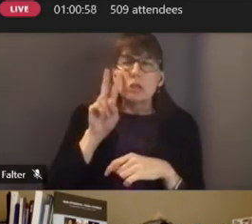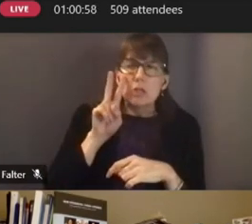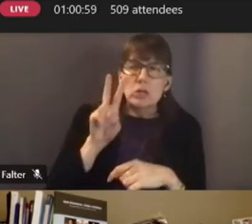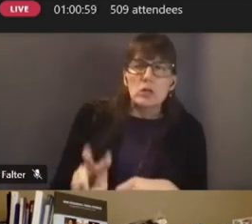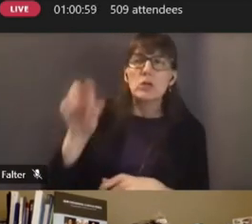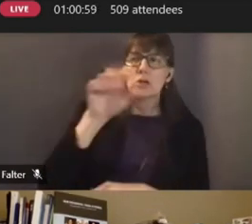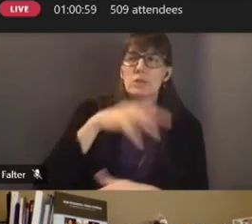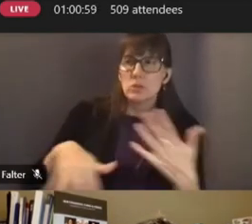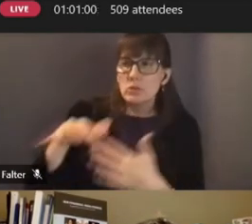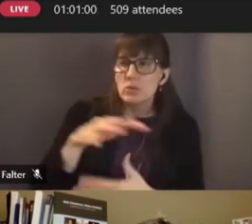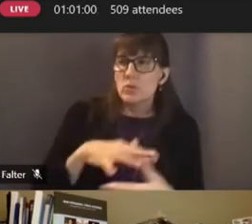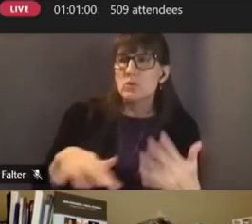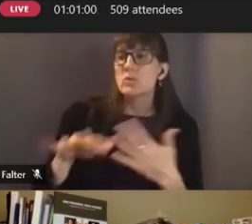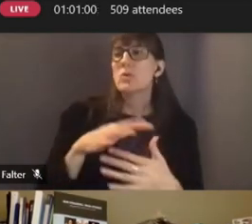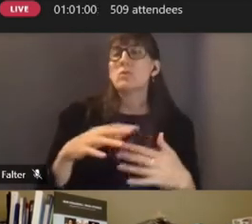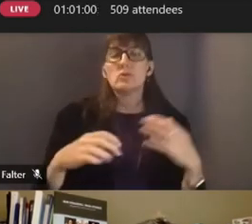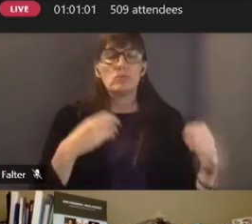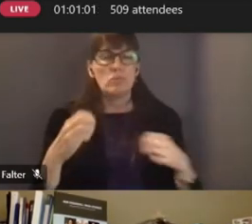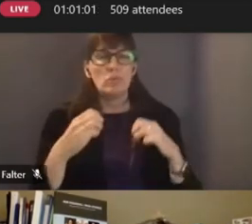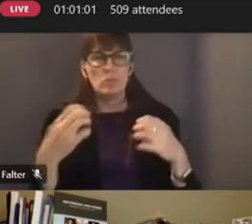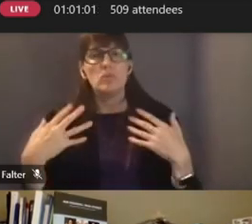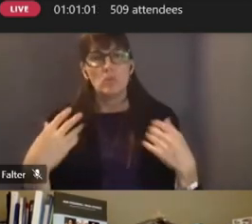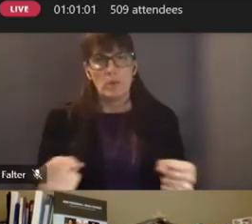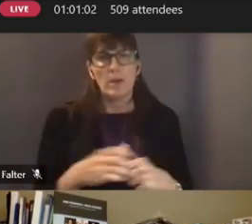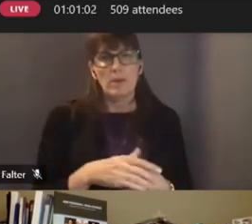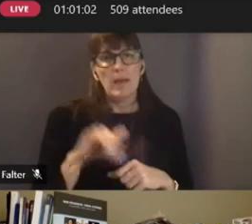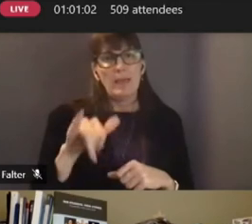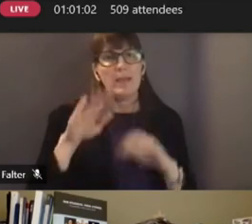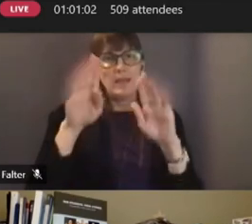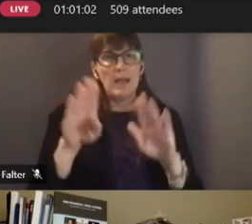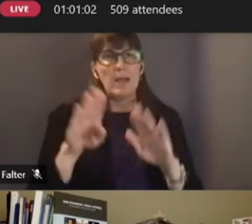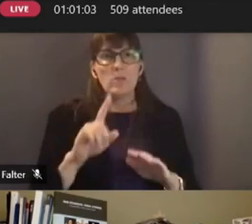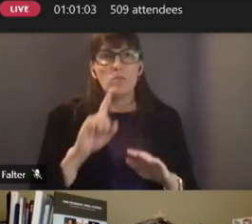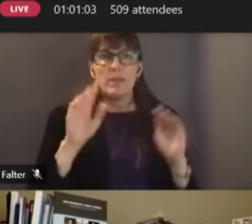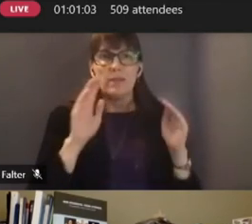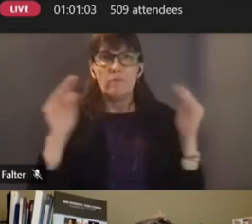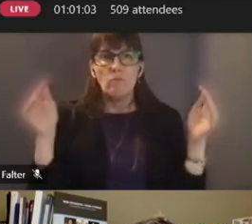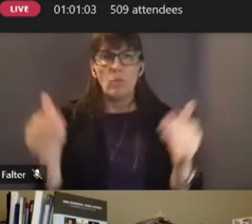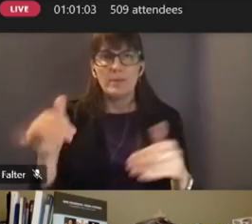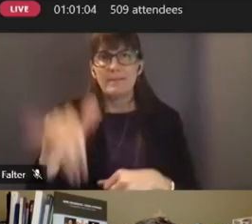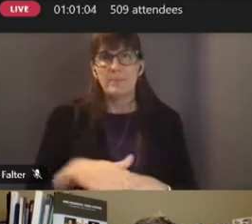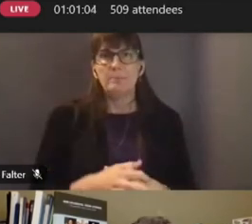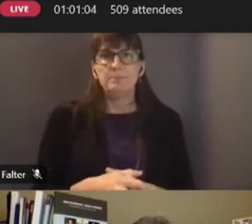people. And that is excellence as well that we can do, is really focusing in on that.